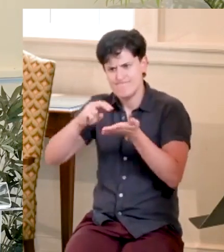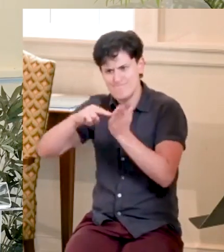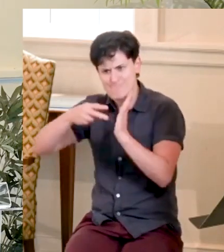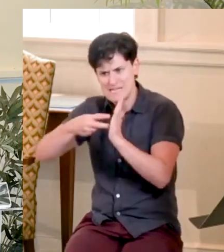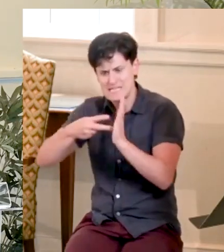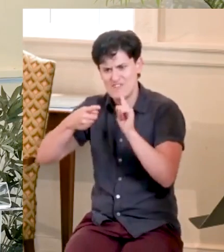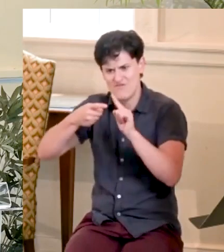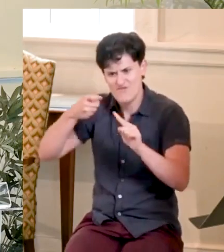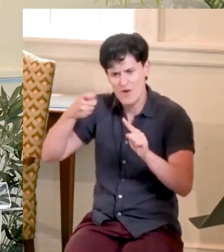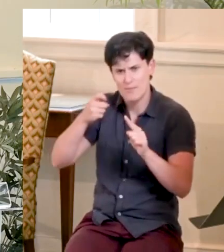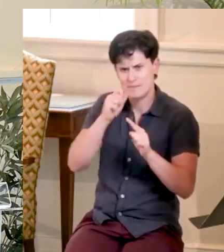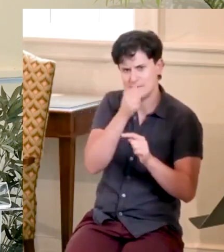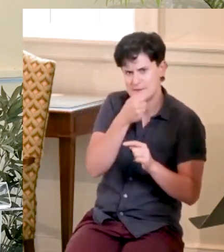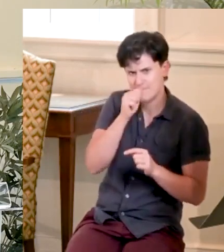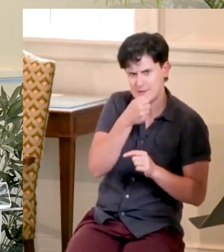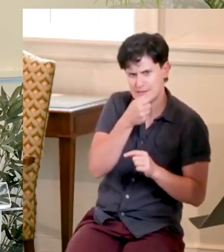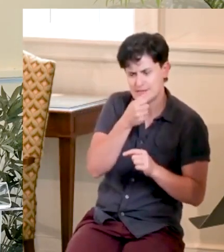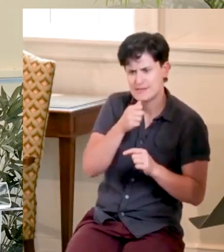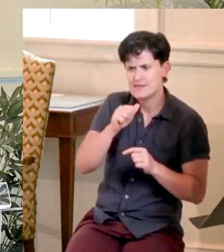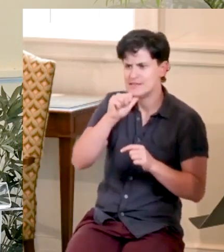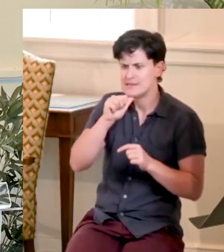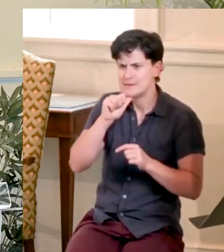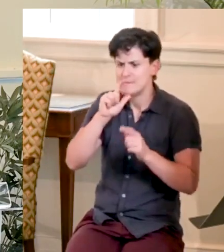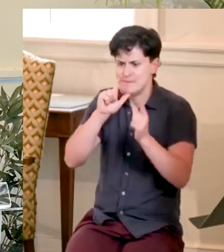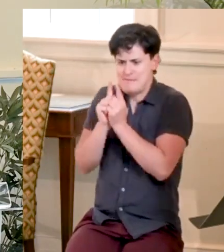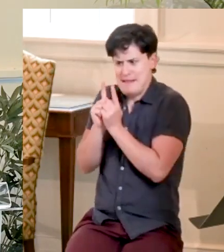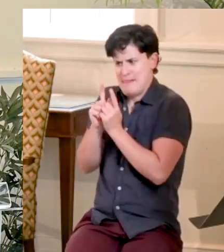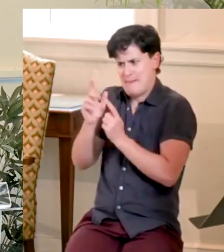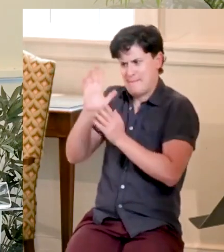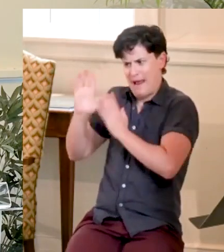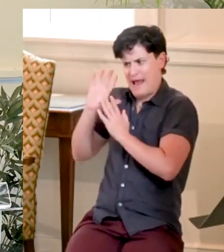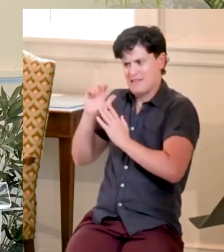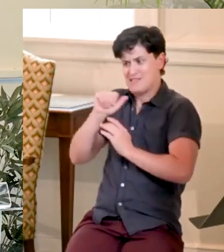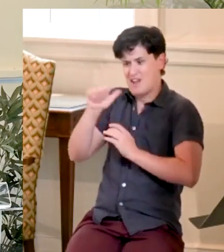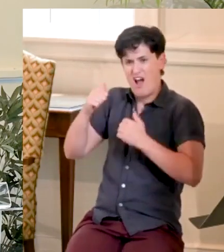meet the past not with vengeance, but with vision.